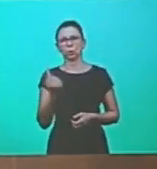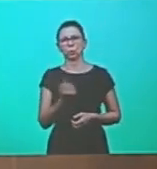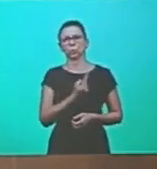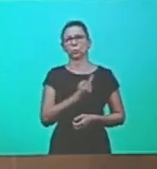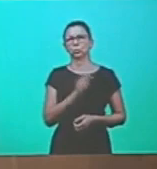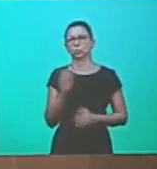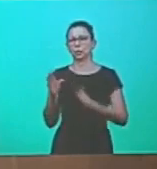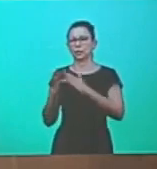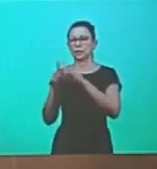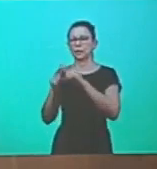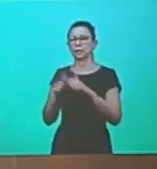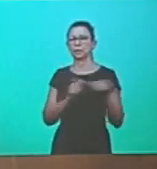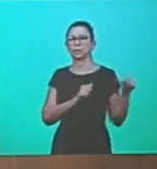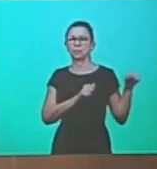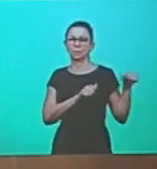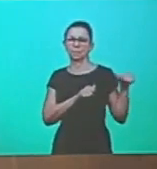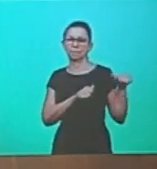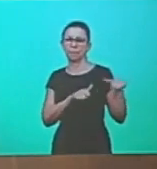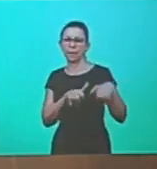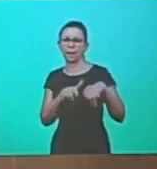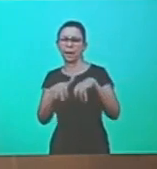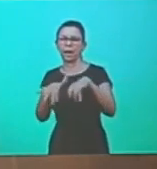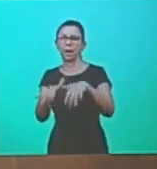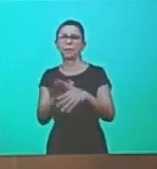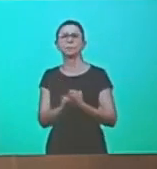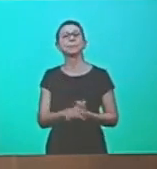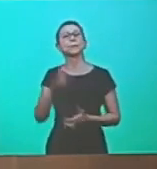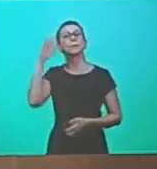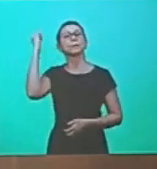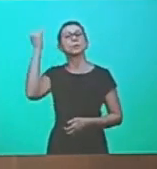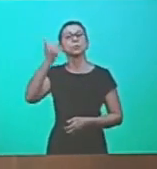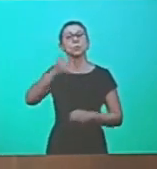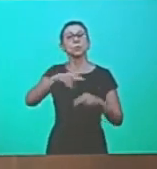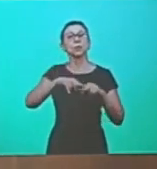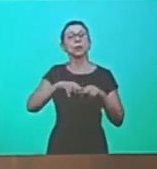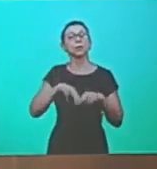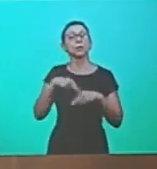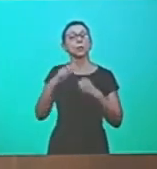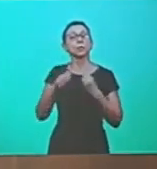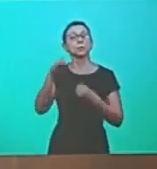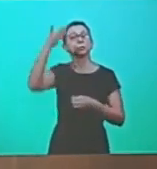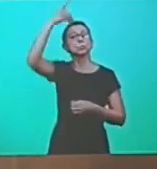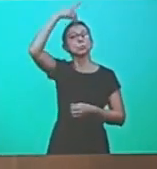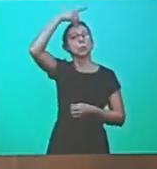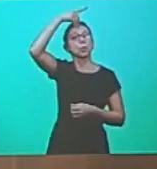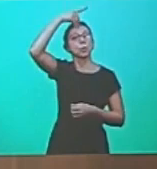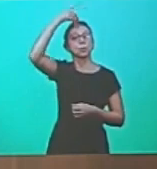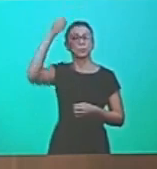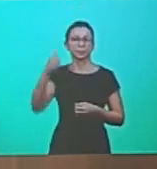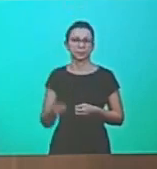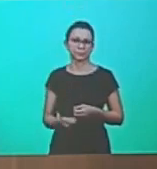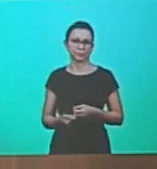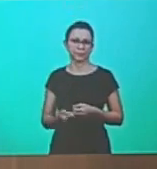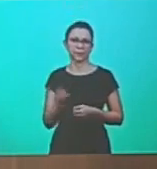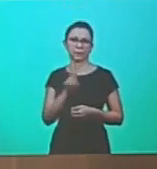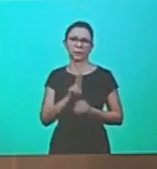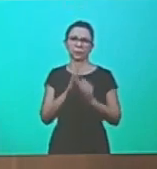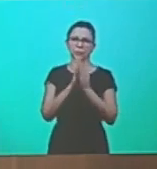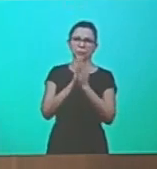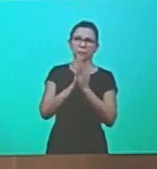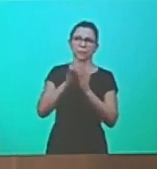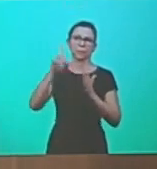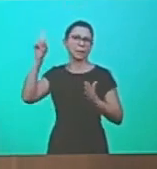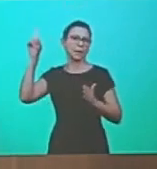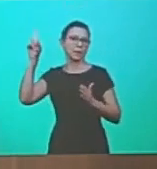When we go to church, the Lord speaks throughout his message, throughout songs.